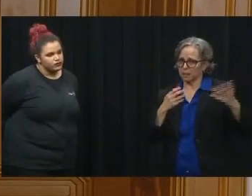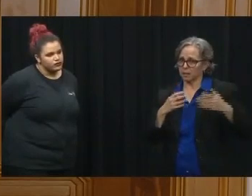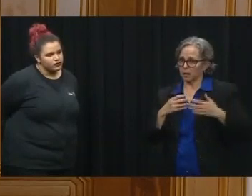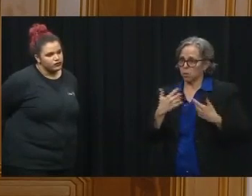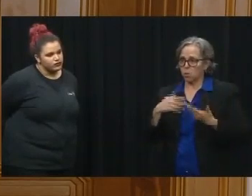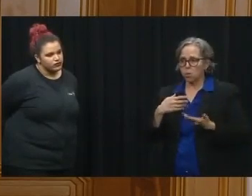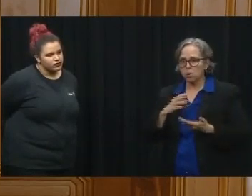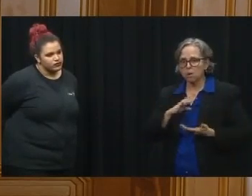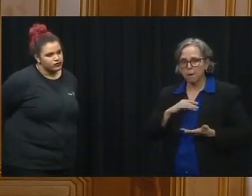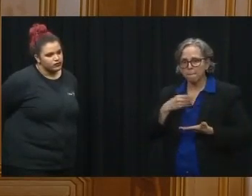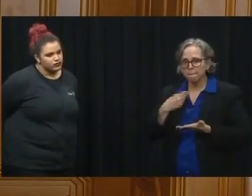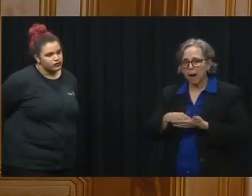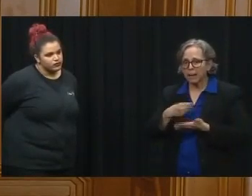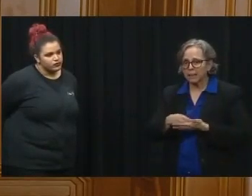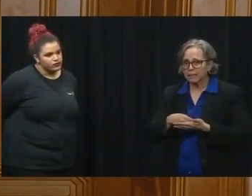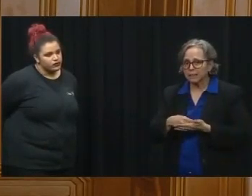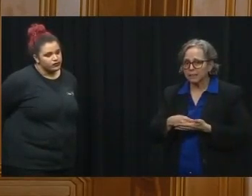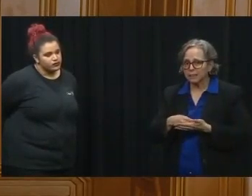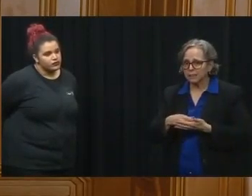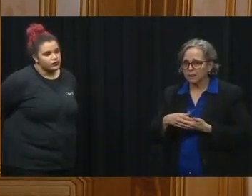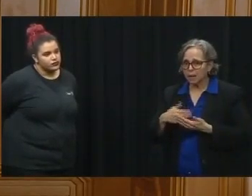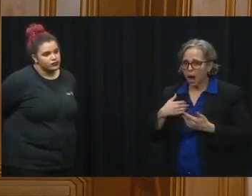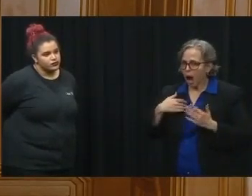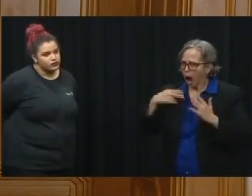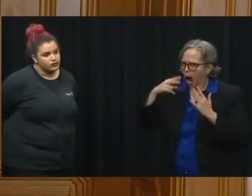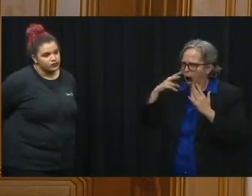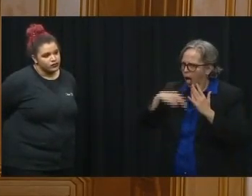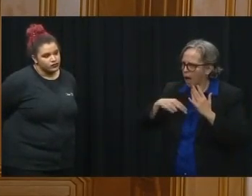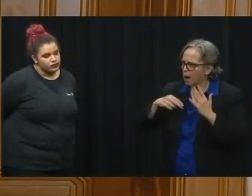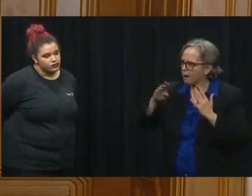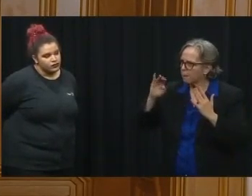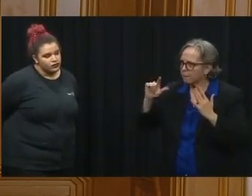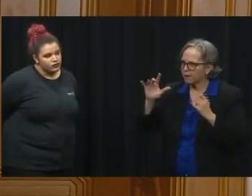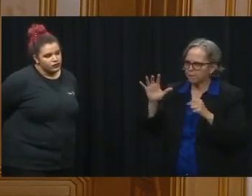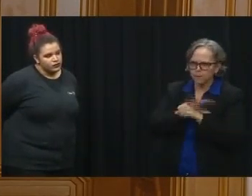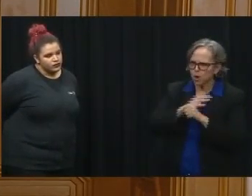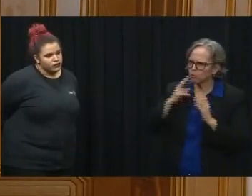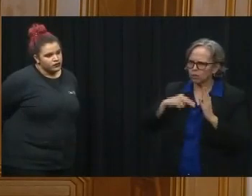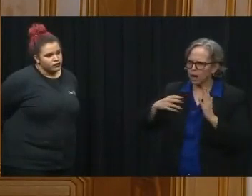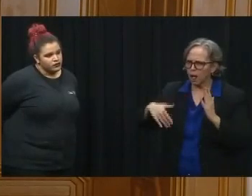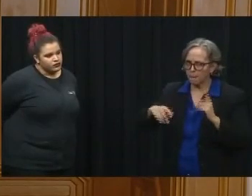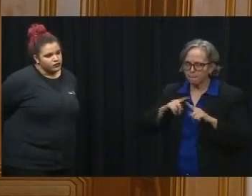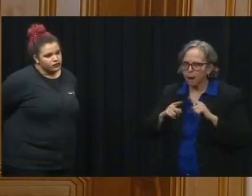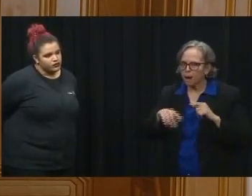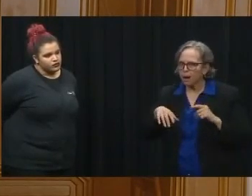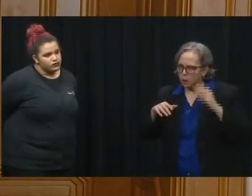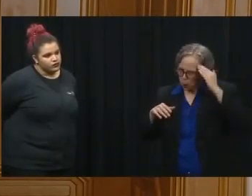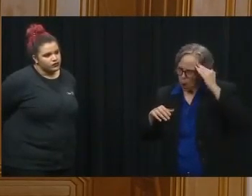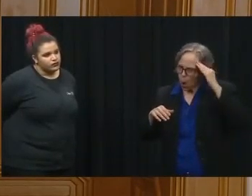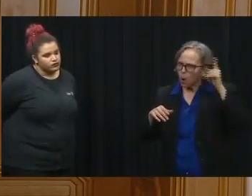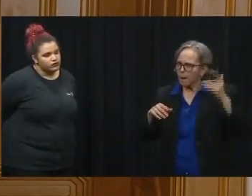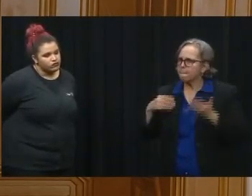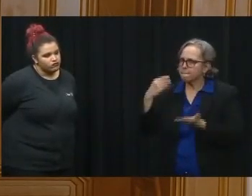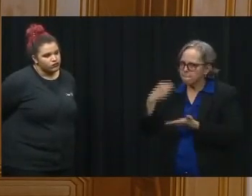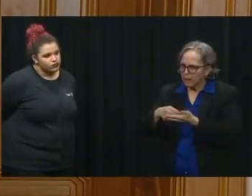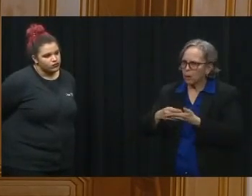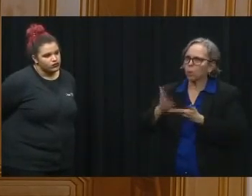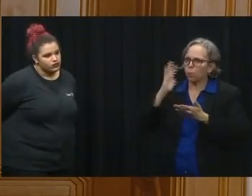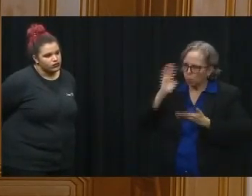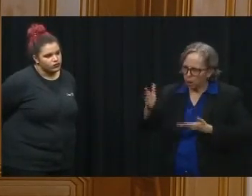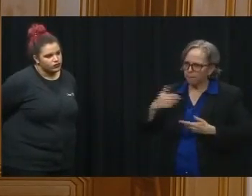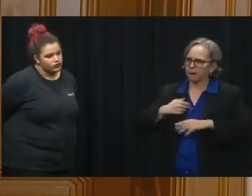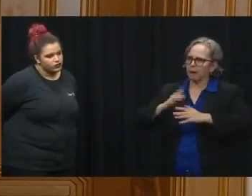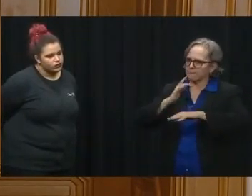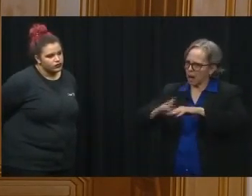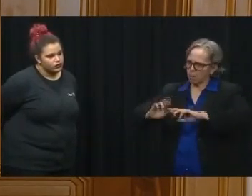through the whole summary of the bill, but it's, there certainly is money going to come out to individuals. Look,